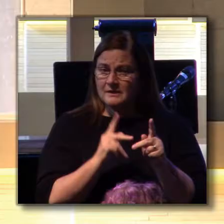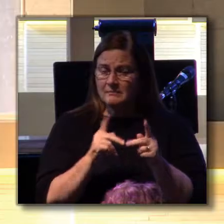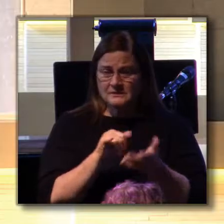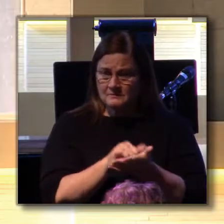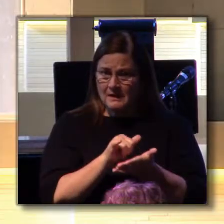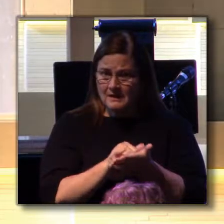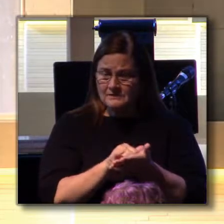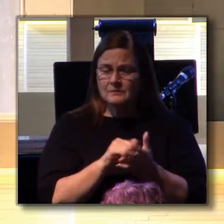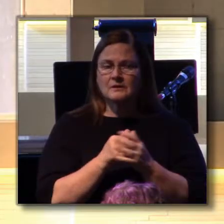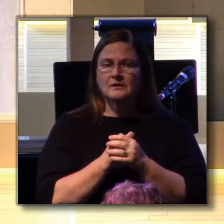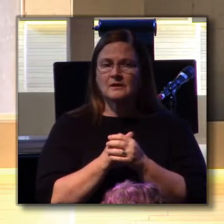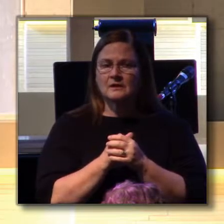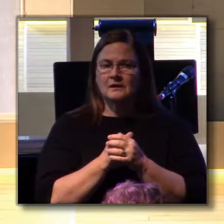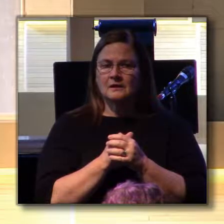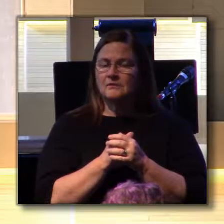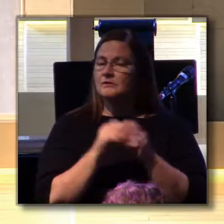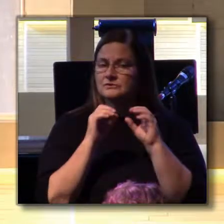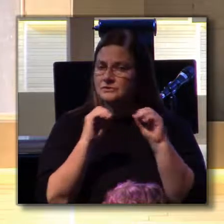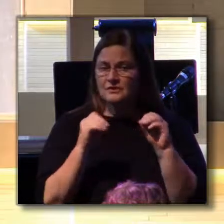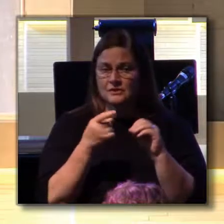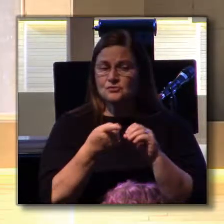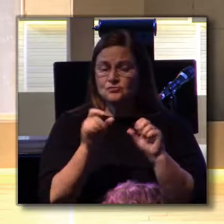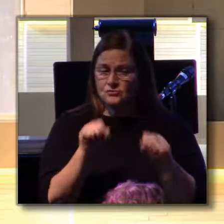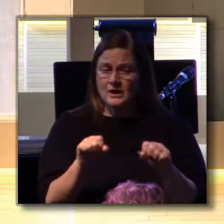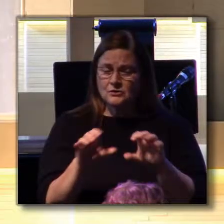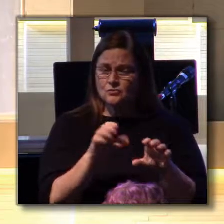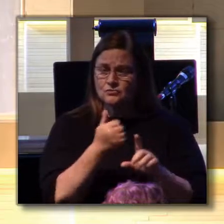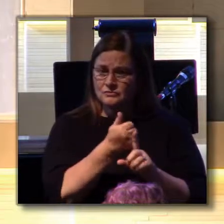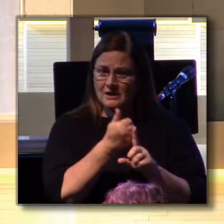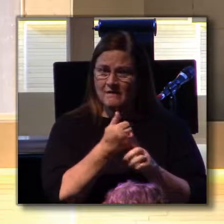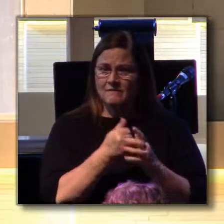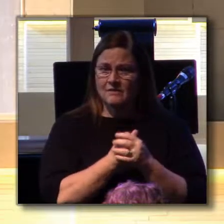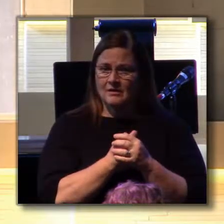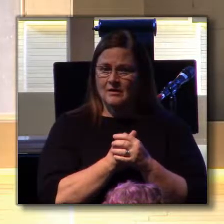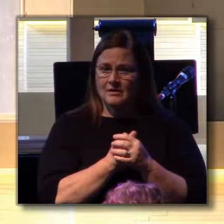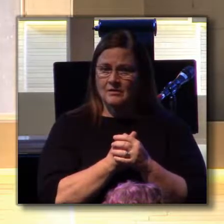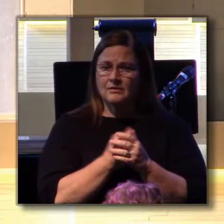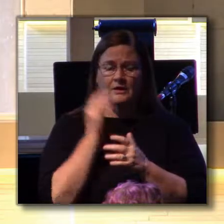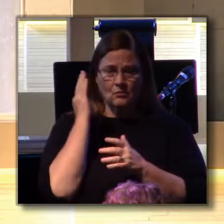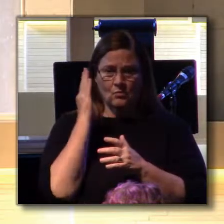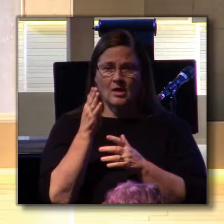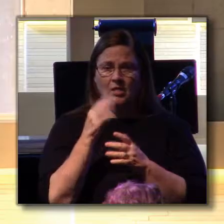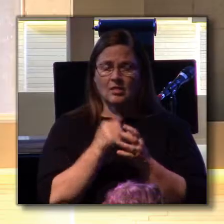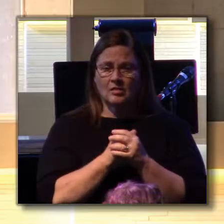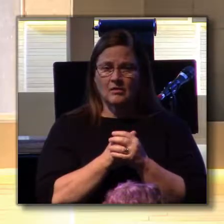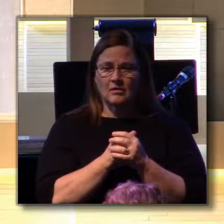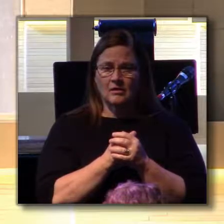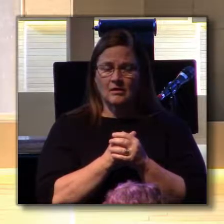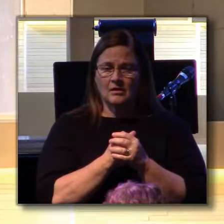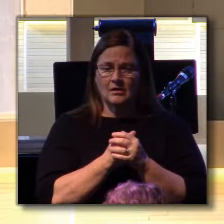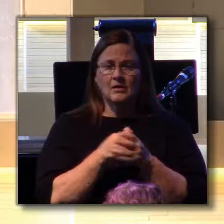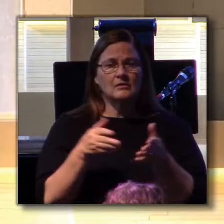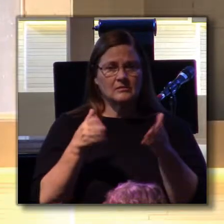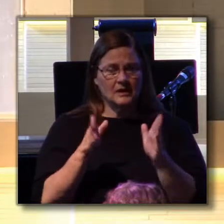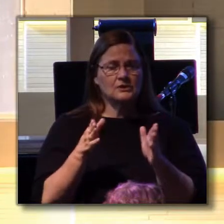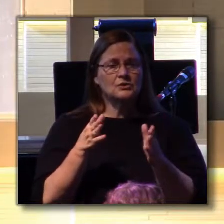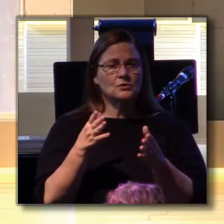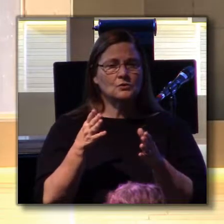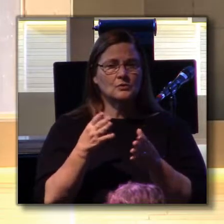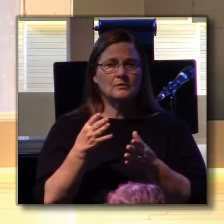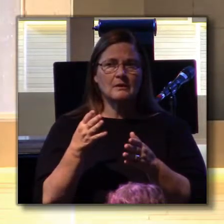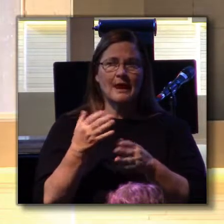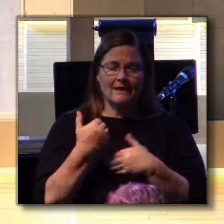In other words, there's nothing you can do that is going to enable you to inherit eternal life. But